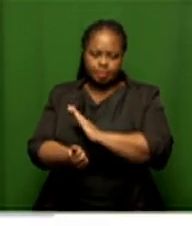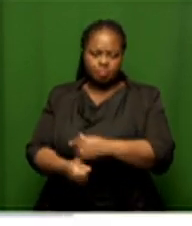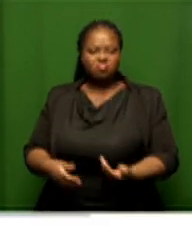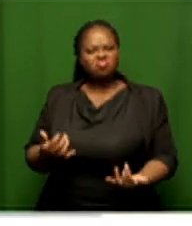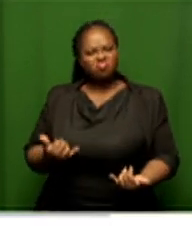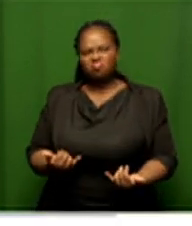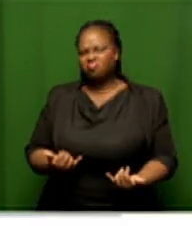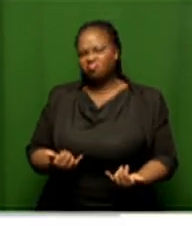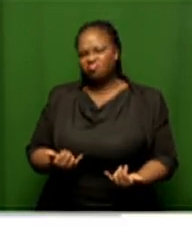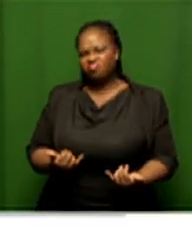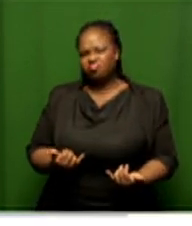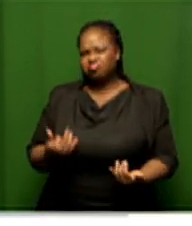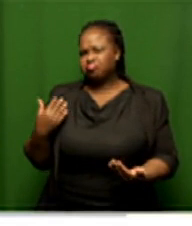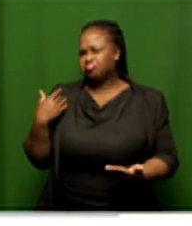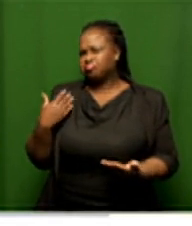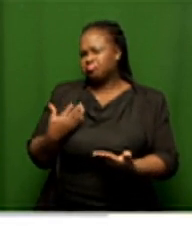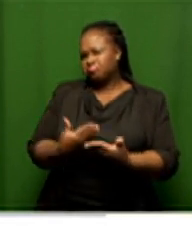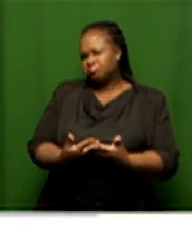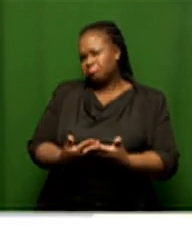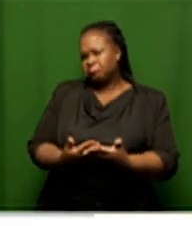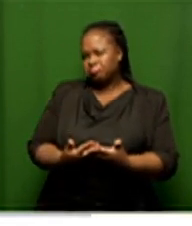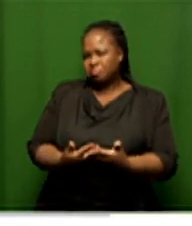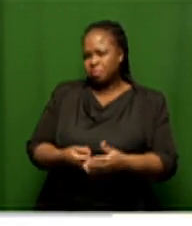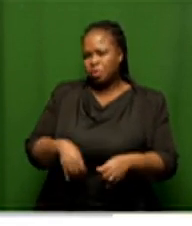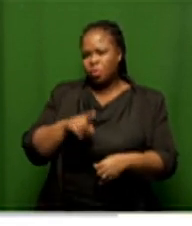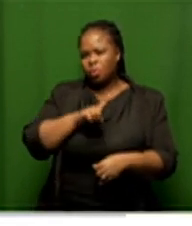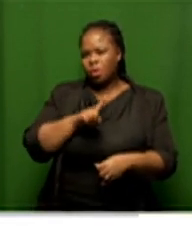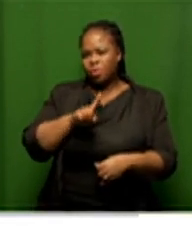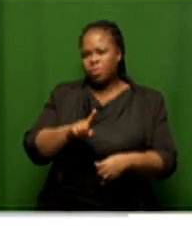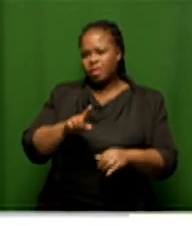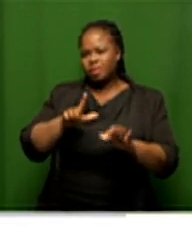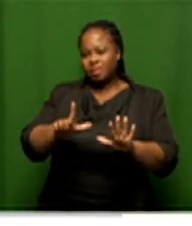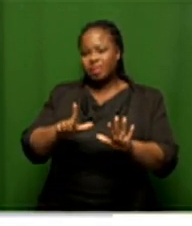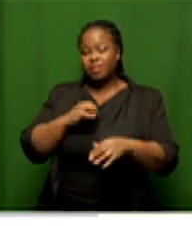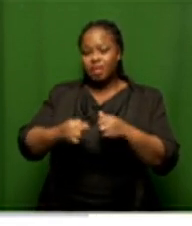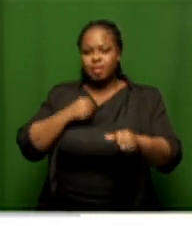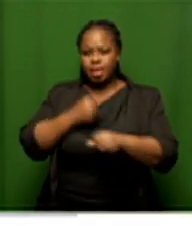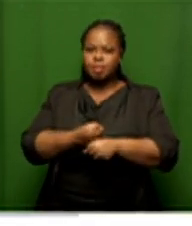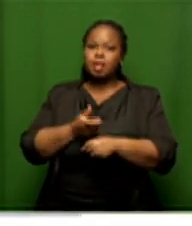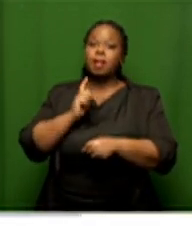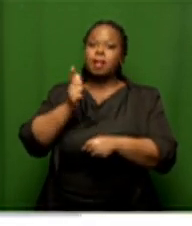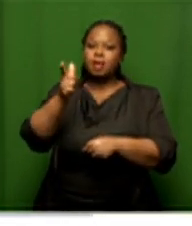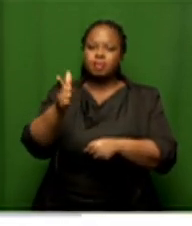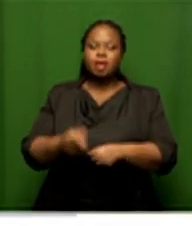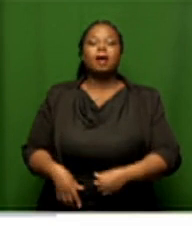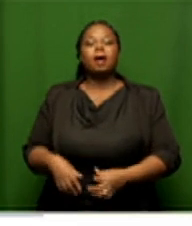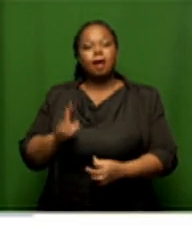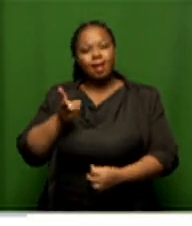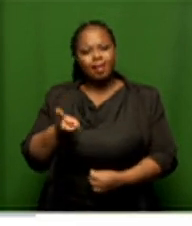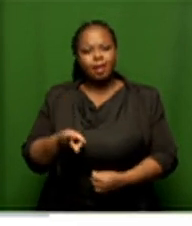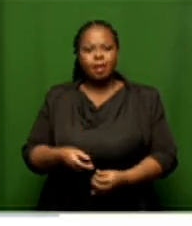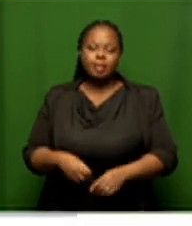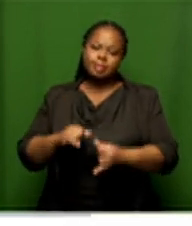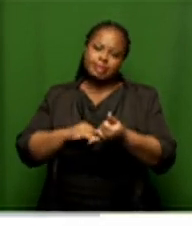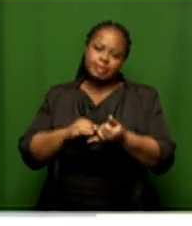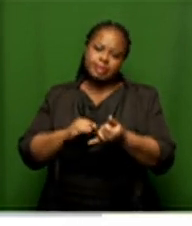almost 117 or so years later, the school is now reintroducing subjects that are going